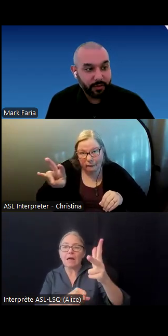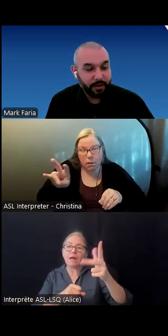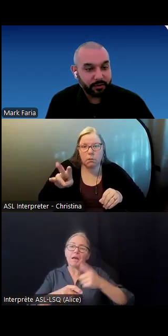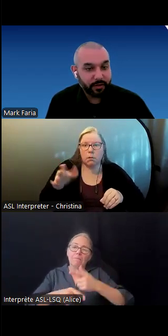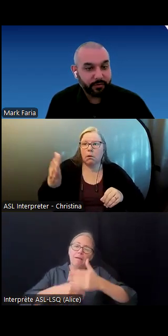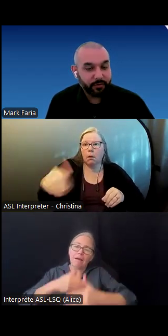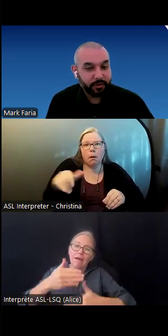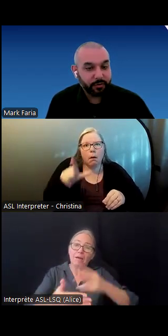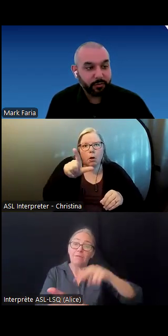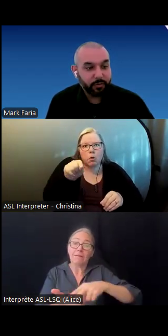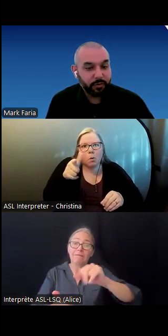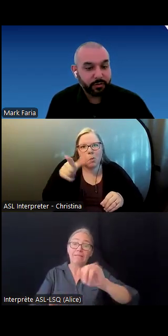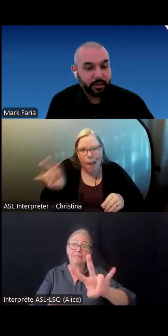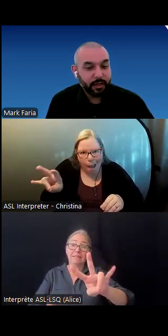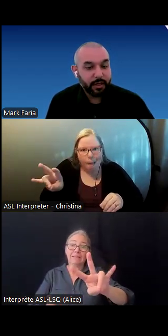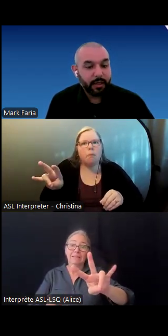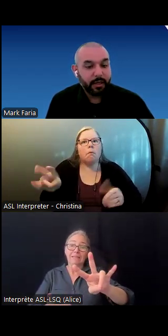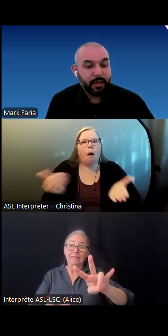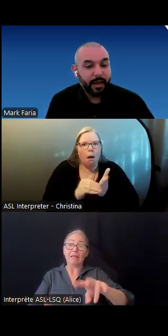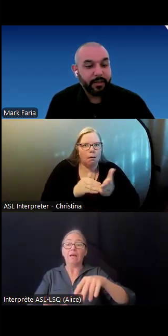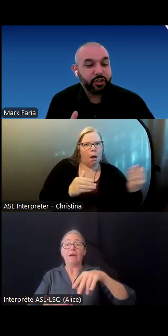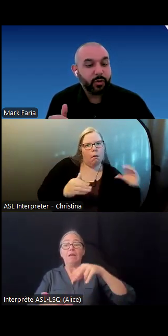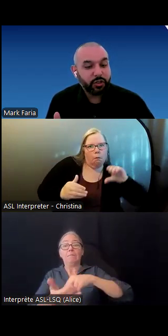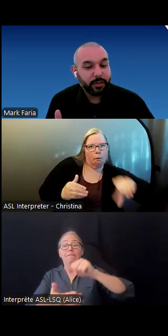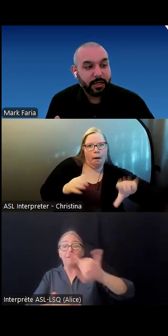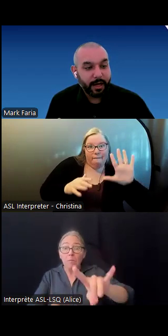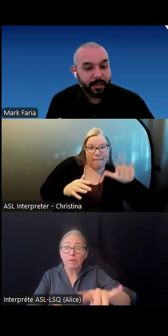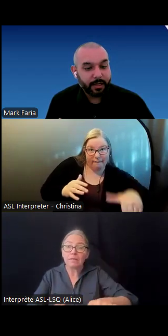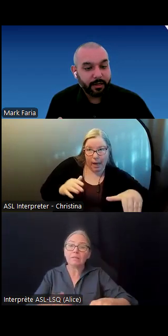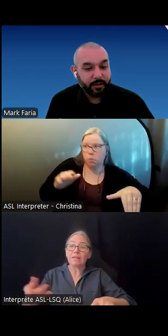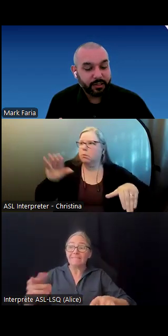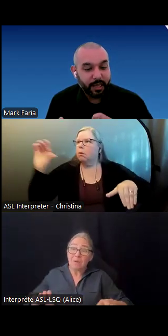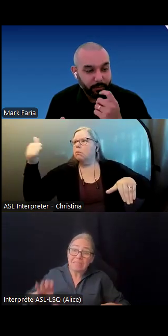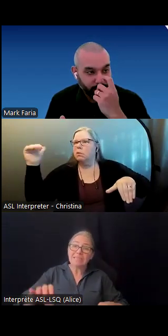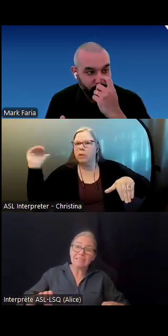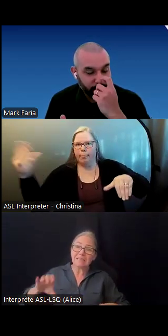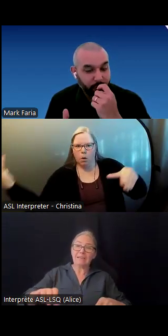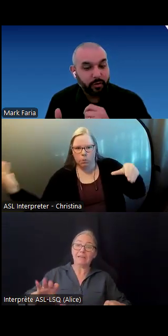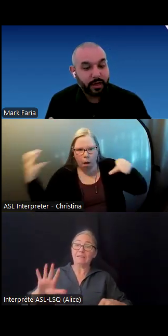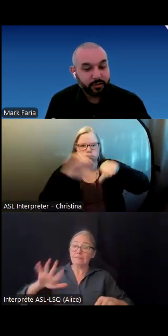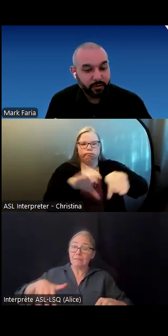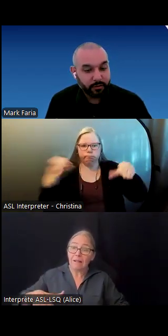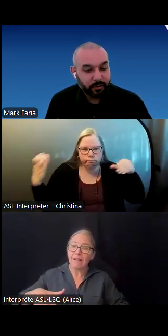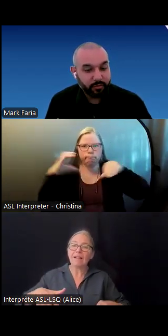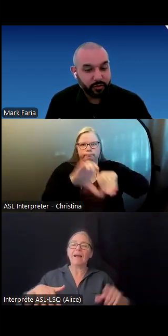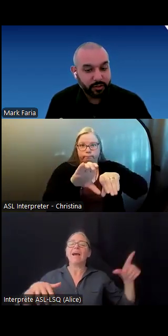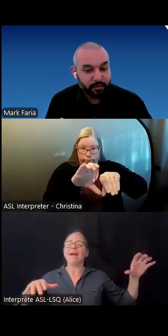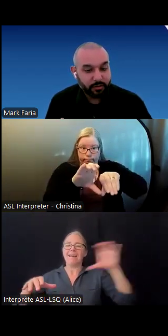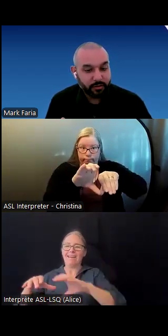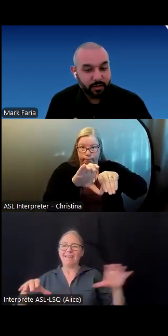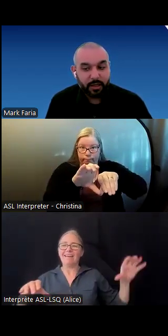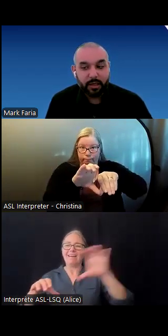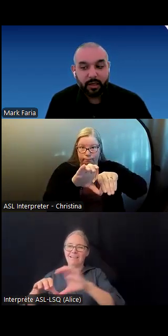receive $10,500 for both years. And then in 2029, in this example, if you did a $4,000